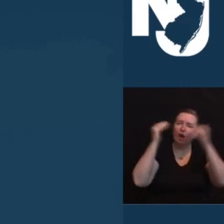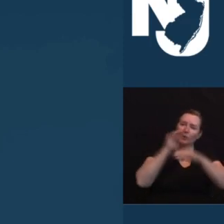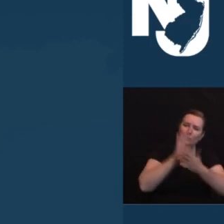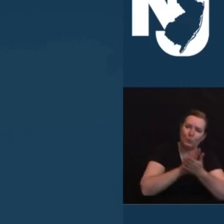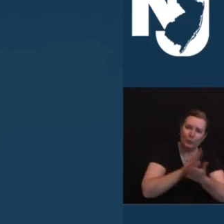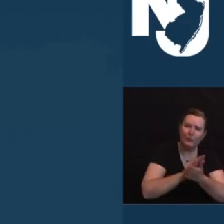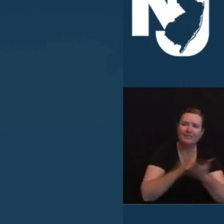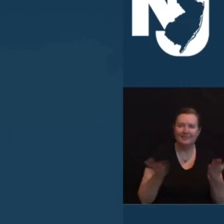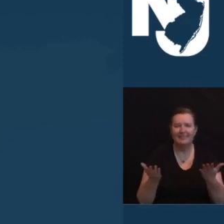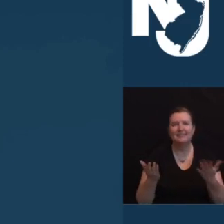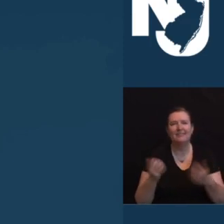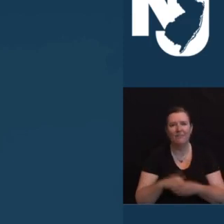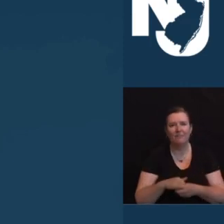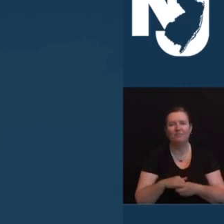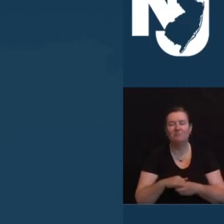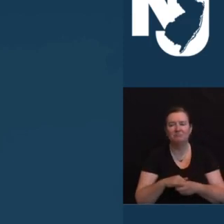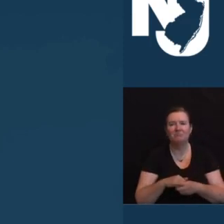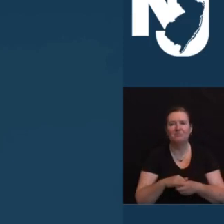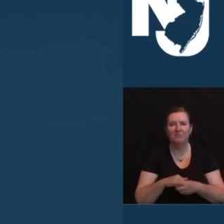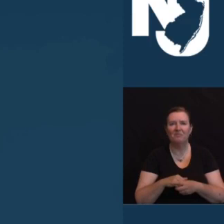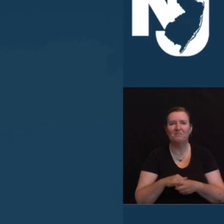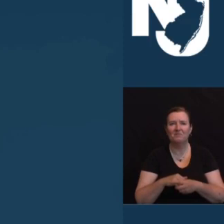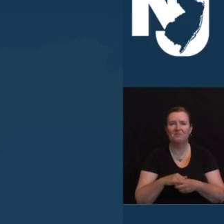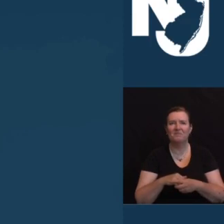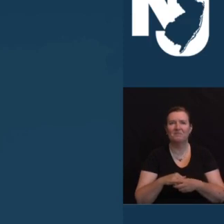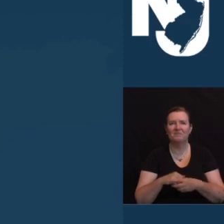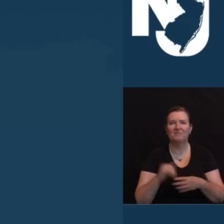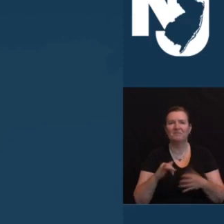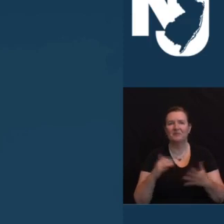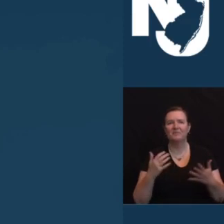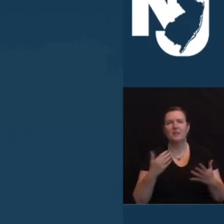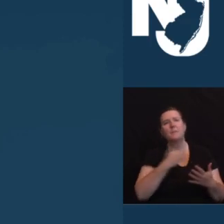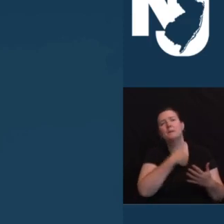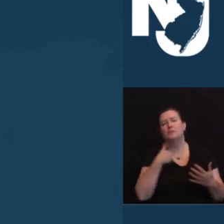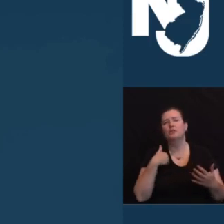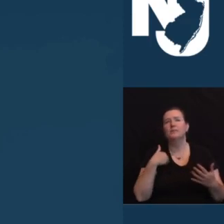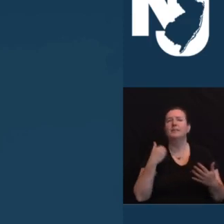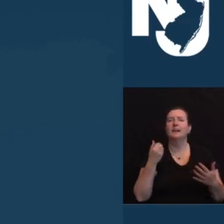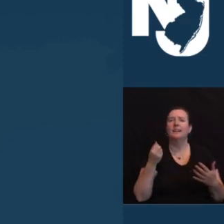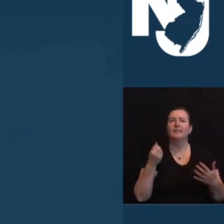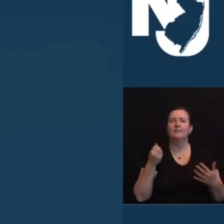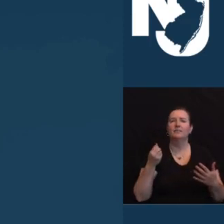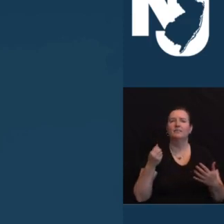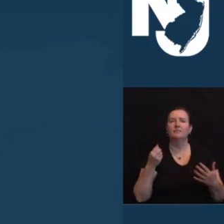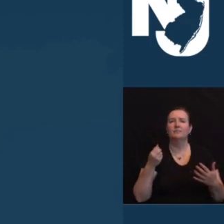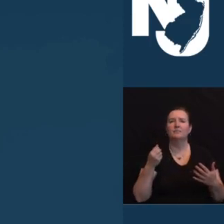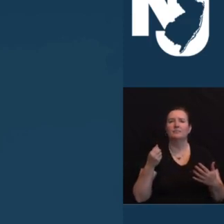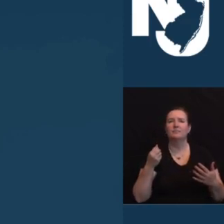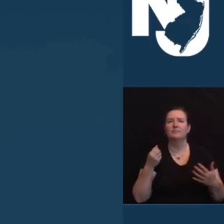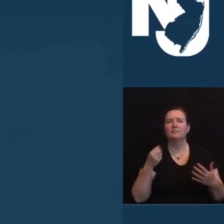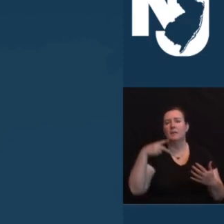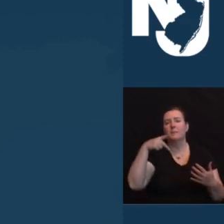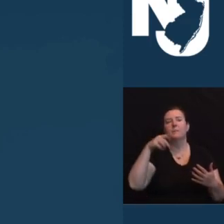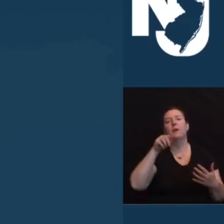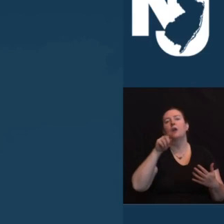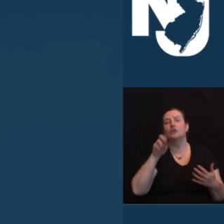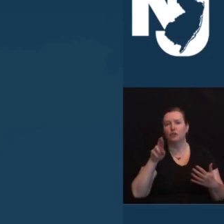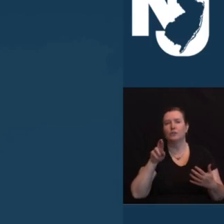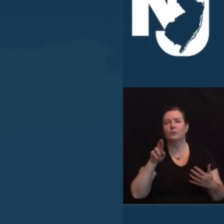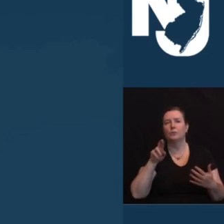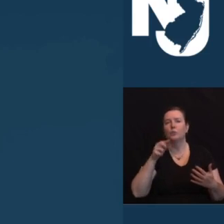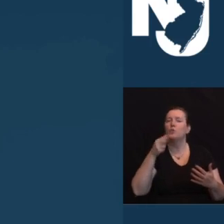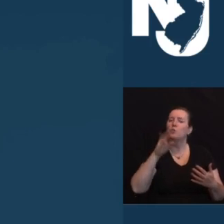Arts, and the Montclair Art Museum. She was a member of the Potters Guild of New Jersey and was secretary treasurer of the Riker